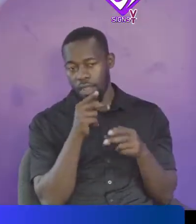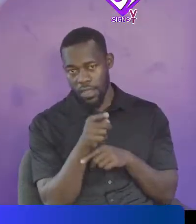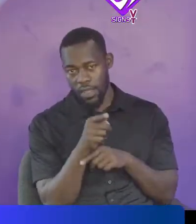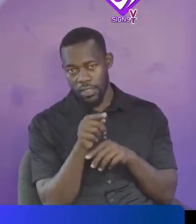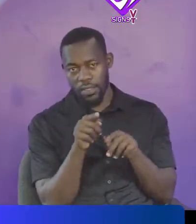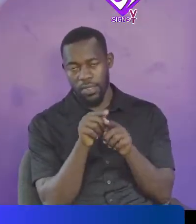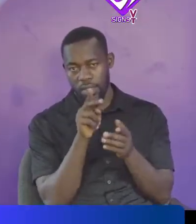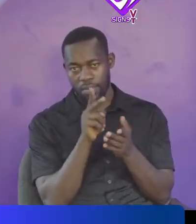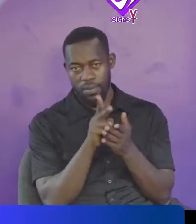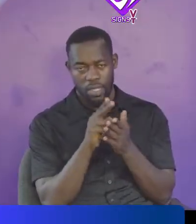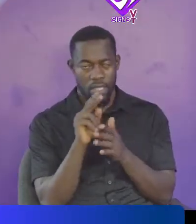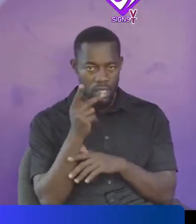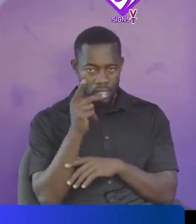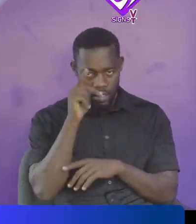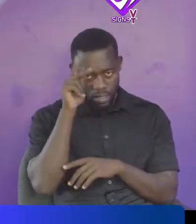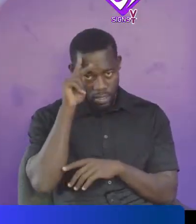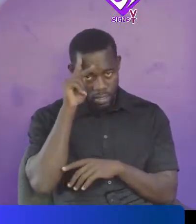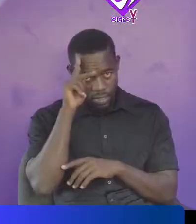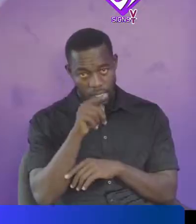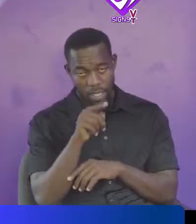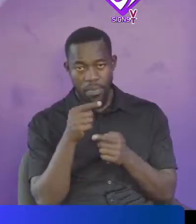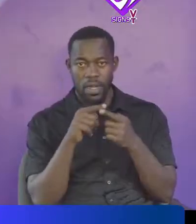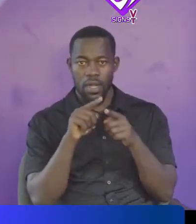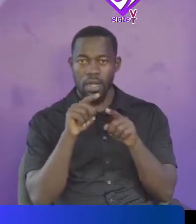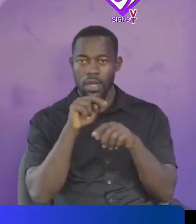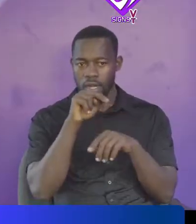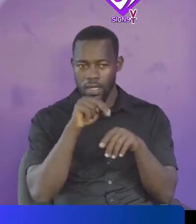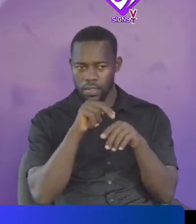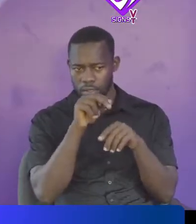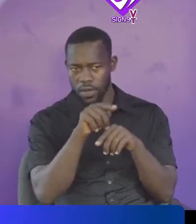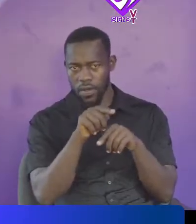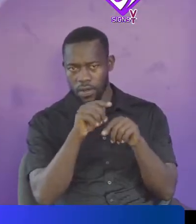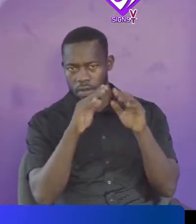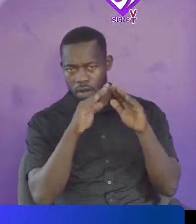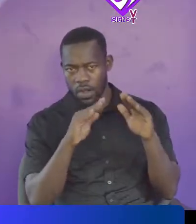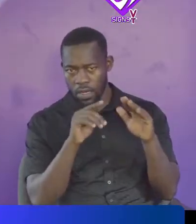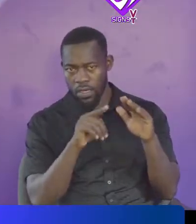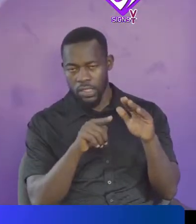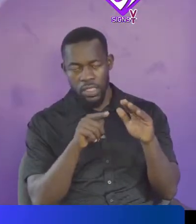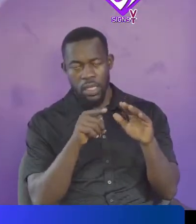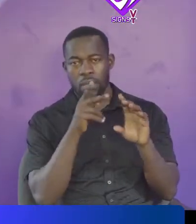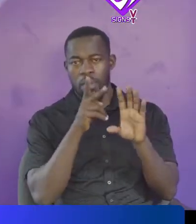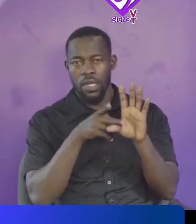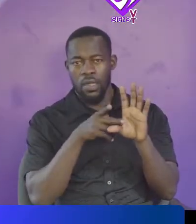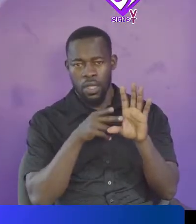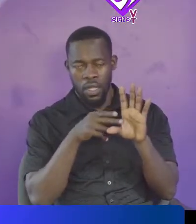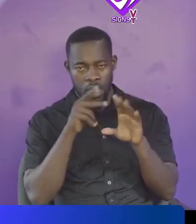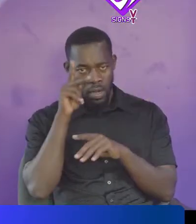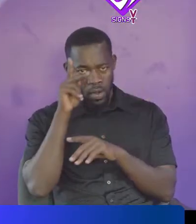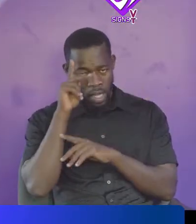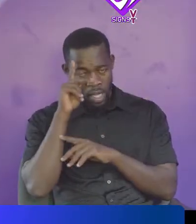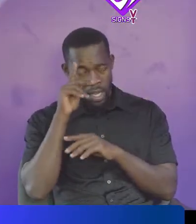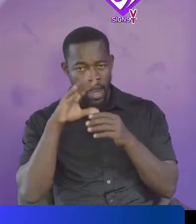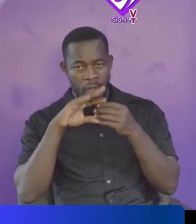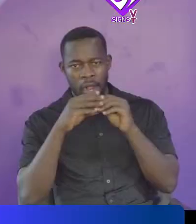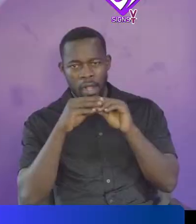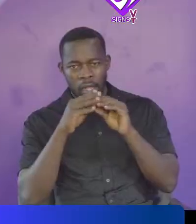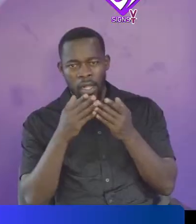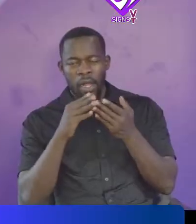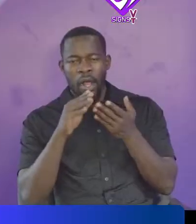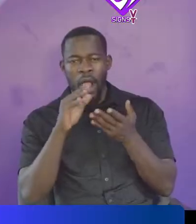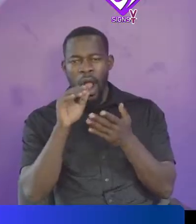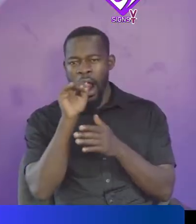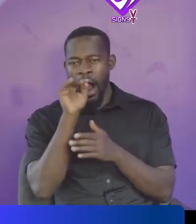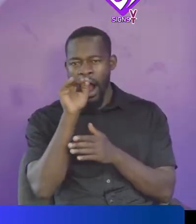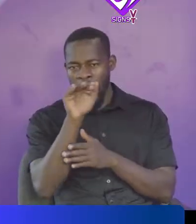Kenya, does the National Archive also participate in knowledge creation? And this is why I asked such a